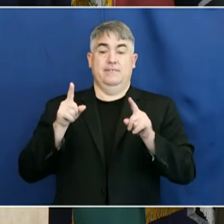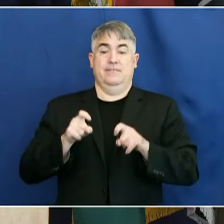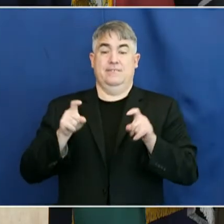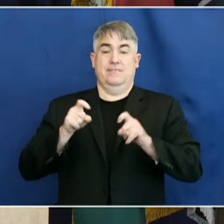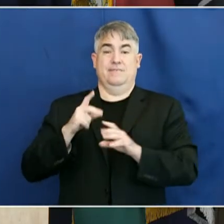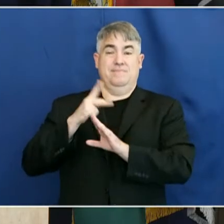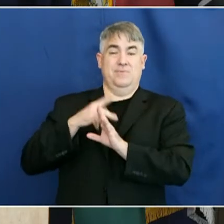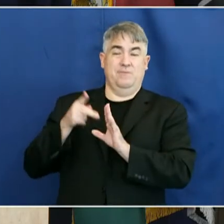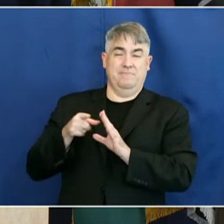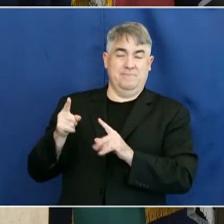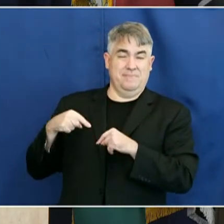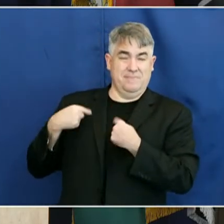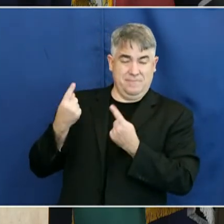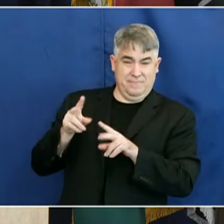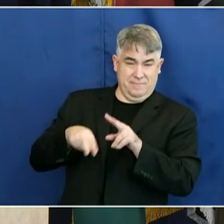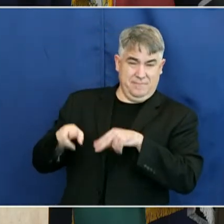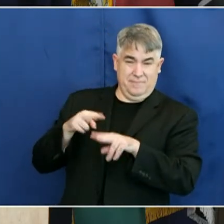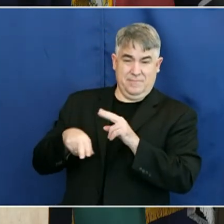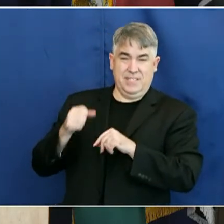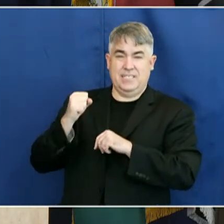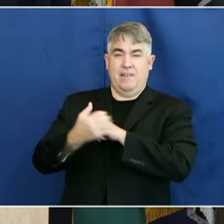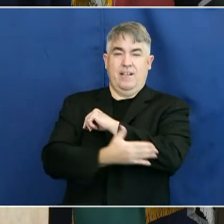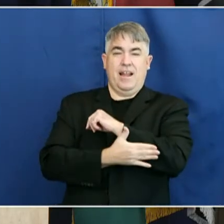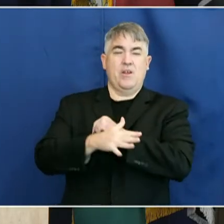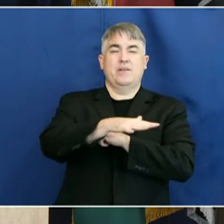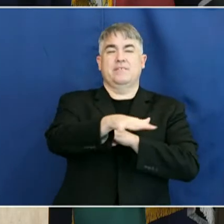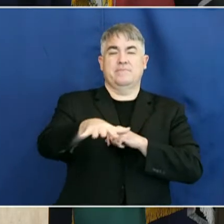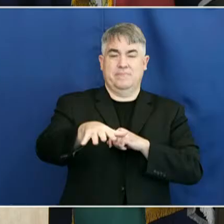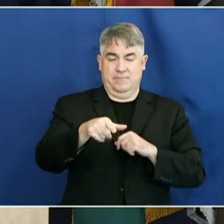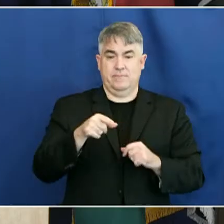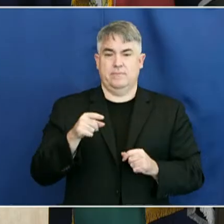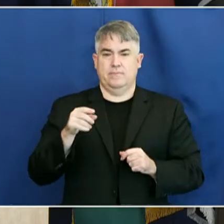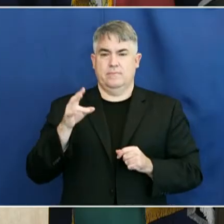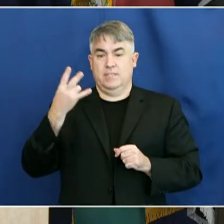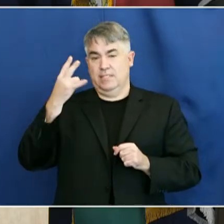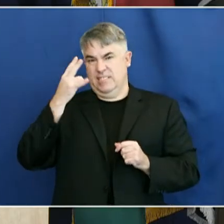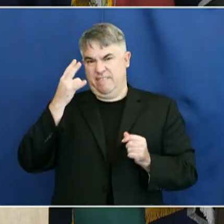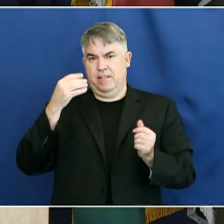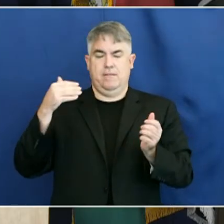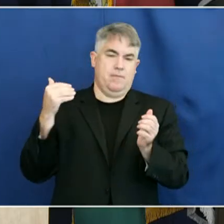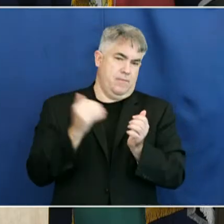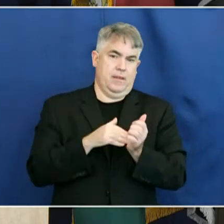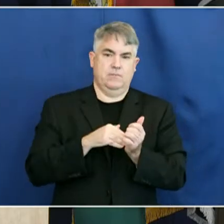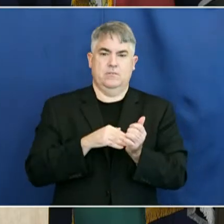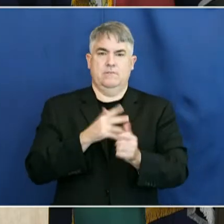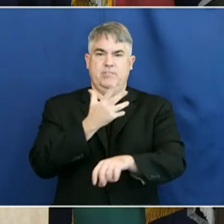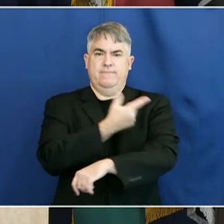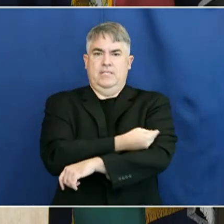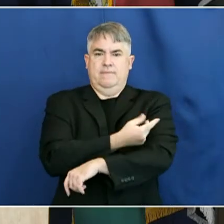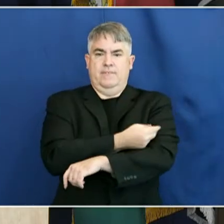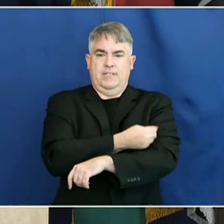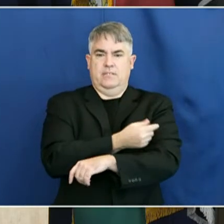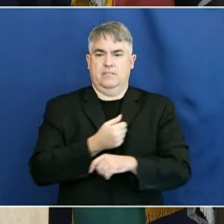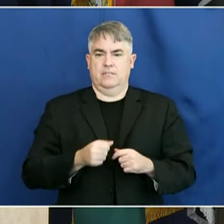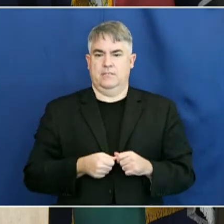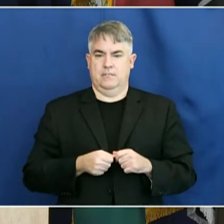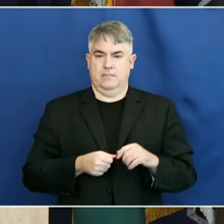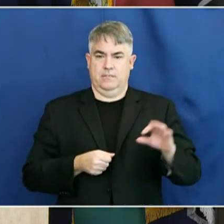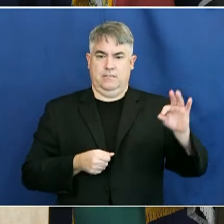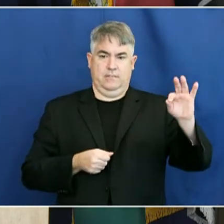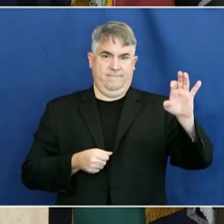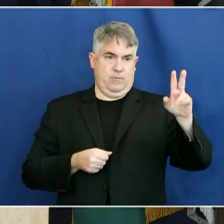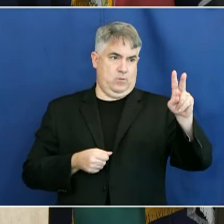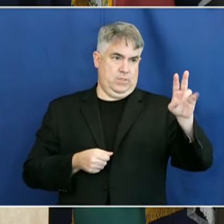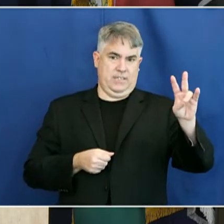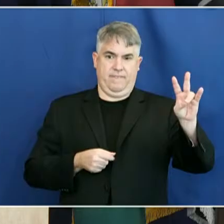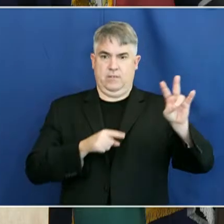of South County, resulted in about 17,000 people being vaccinated from February 27th until March 8th.